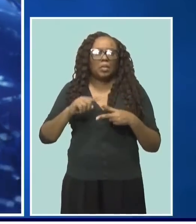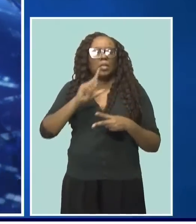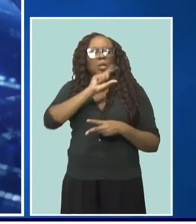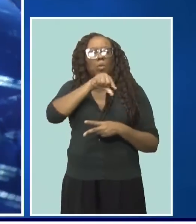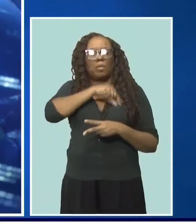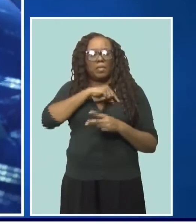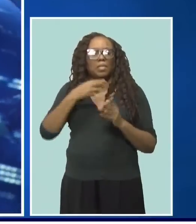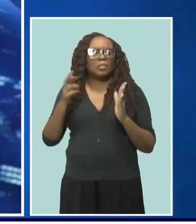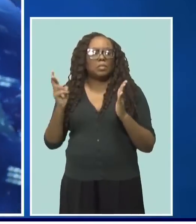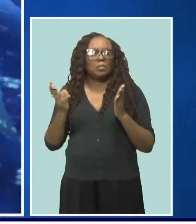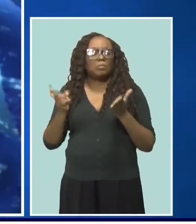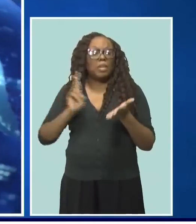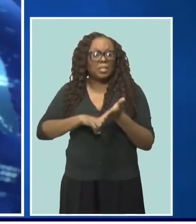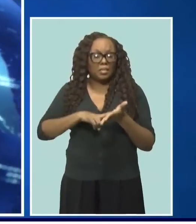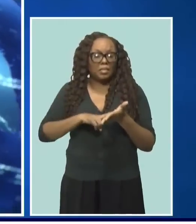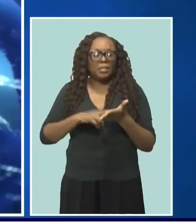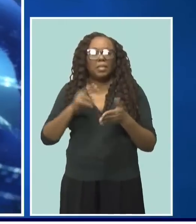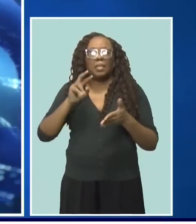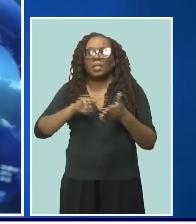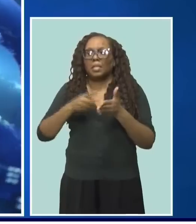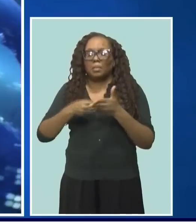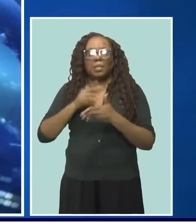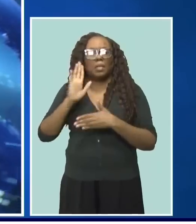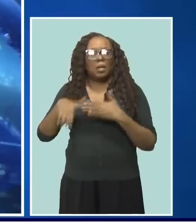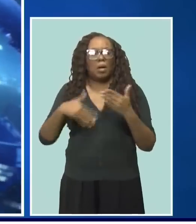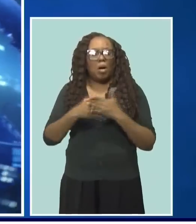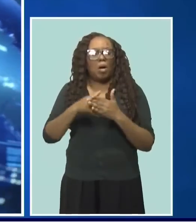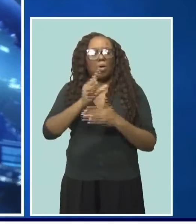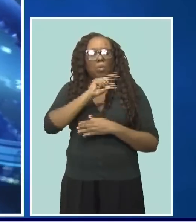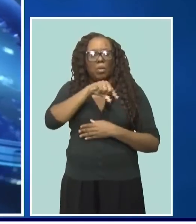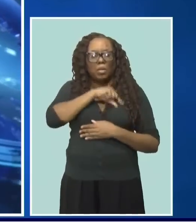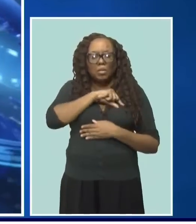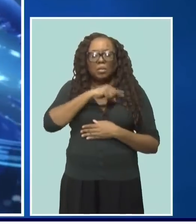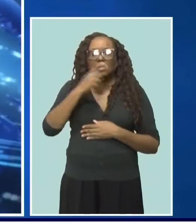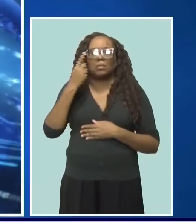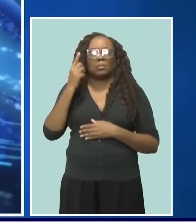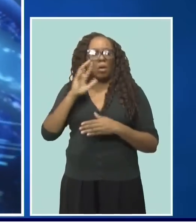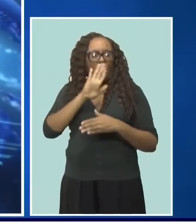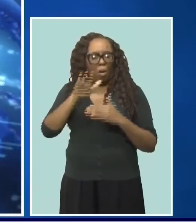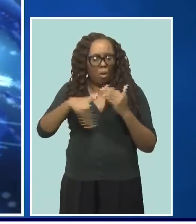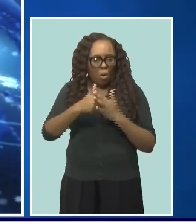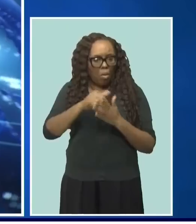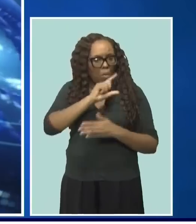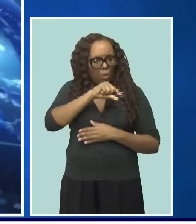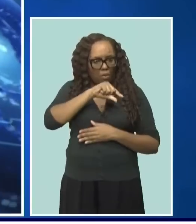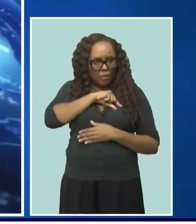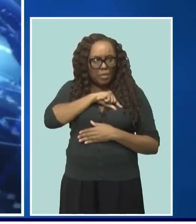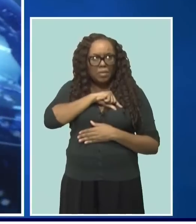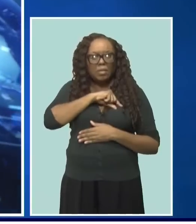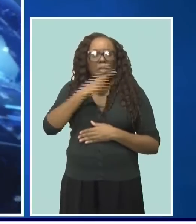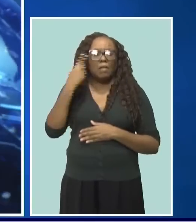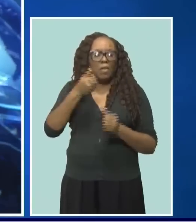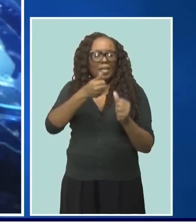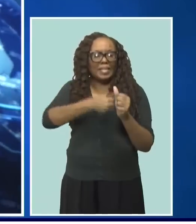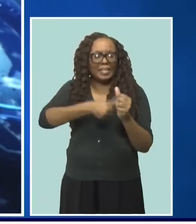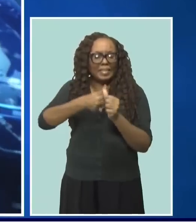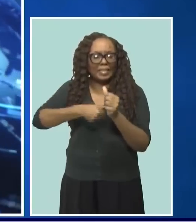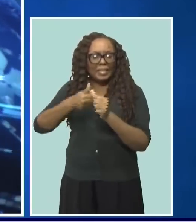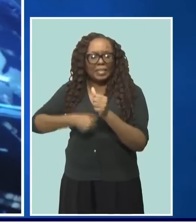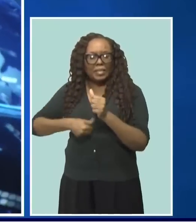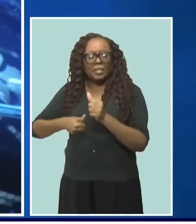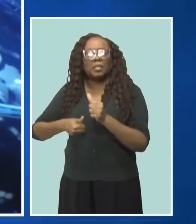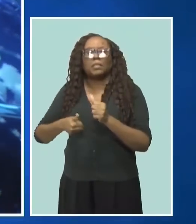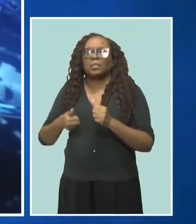register, which will have all qualifications at the tertiary level, tech vault level, all qualifications from each of the tertiary